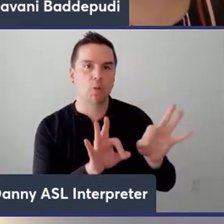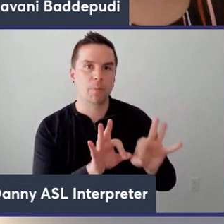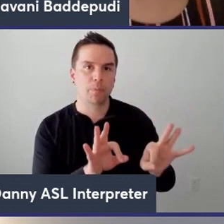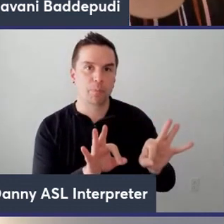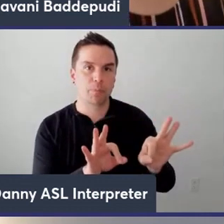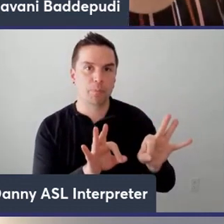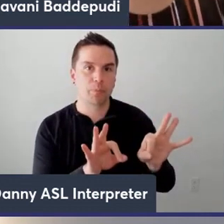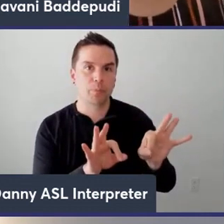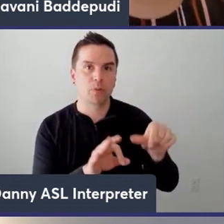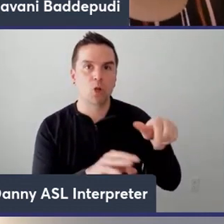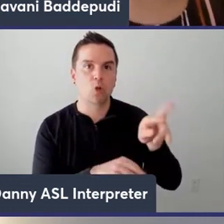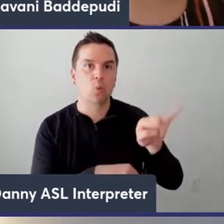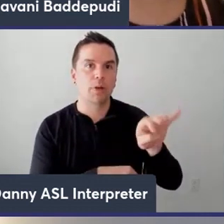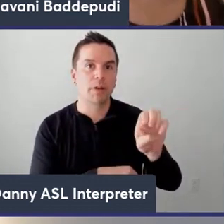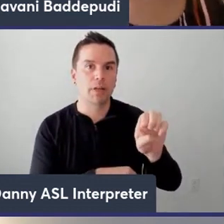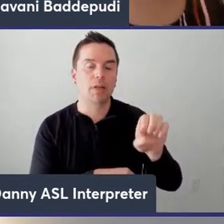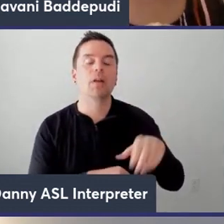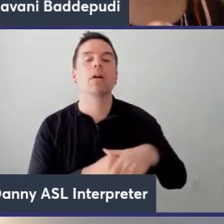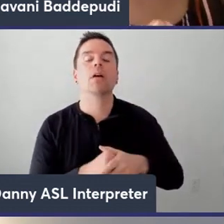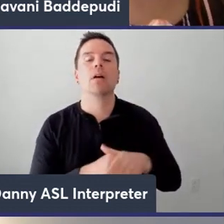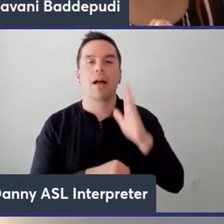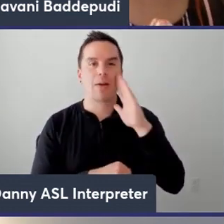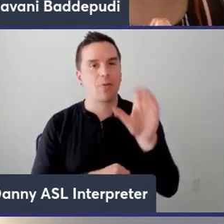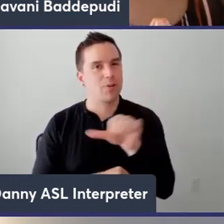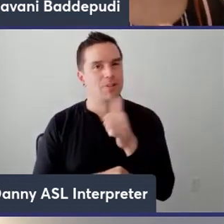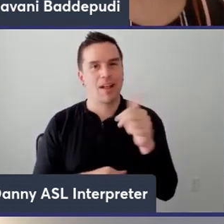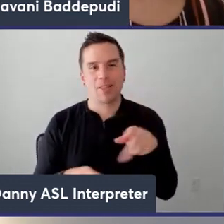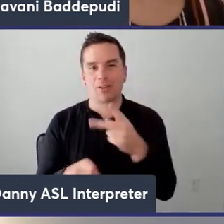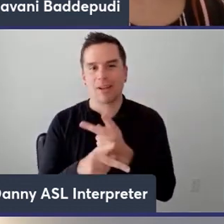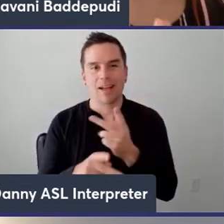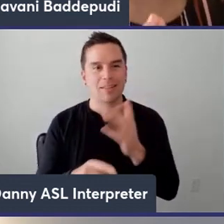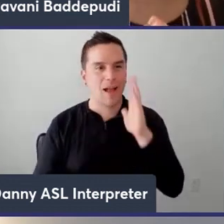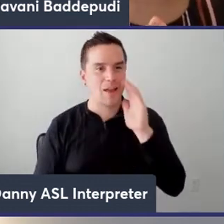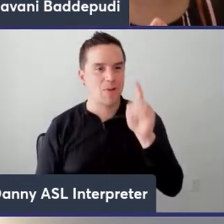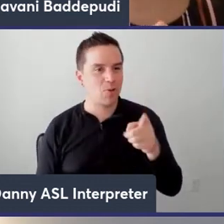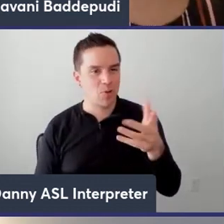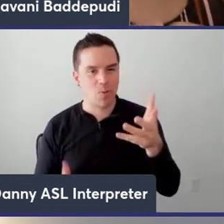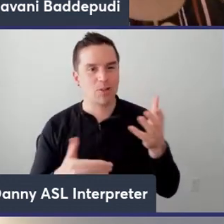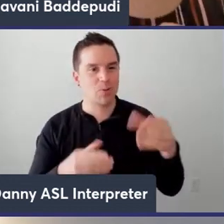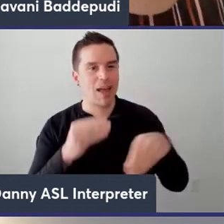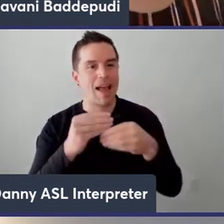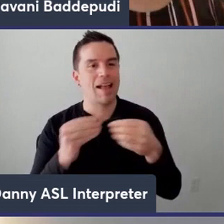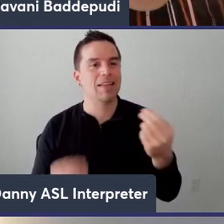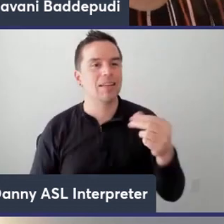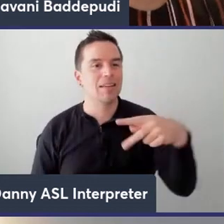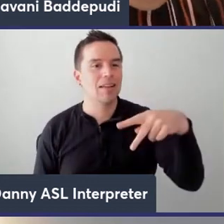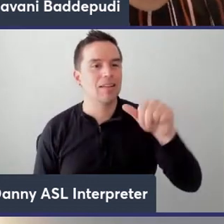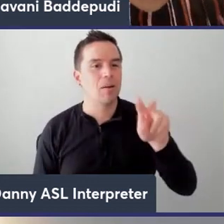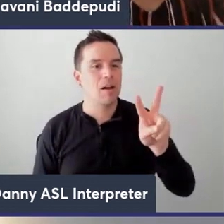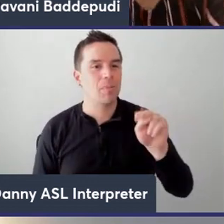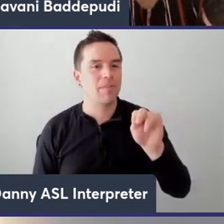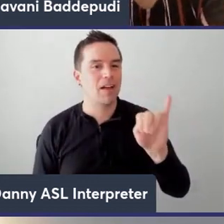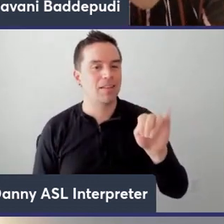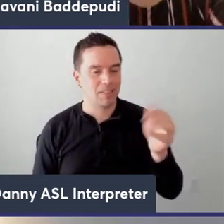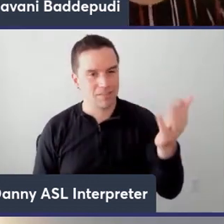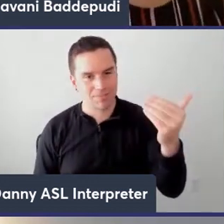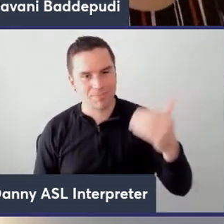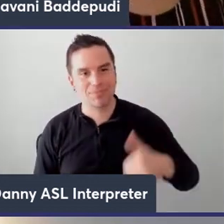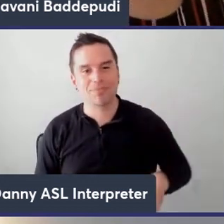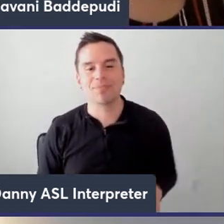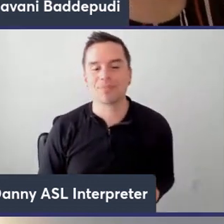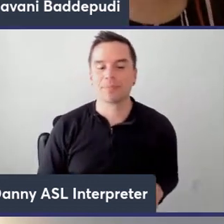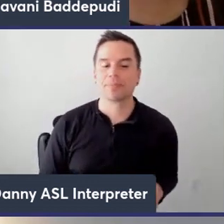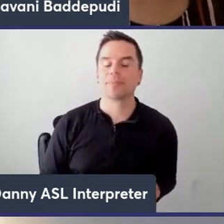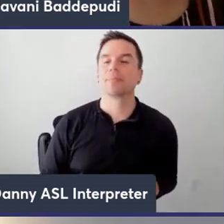I'm being very reductive. I know you want to jump in and clarify. So, I mean, yes.